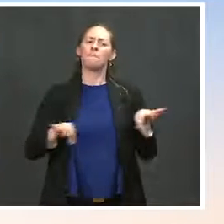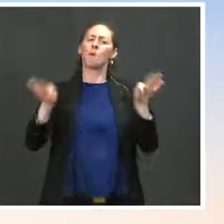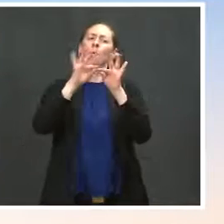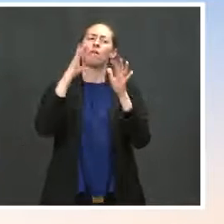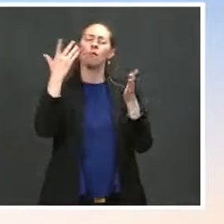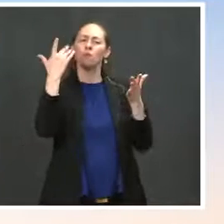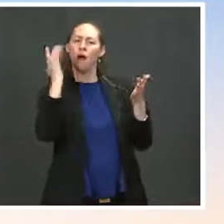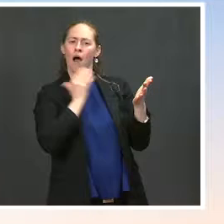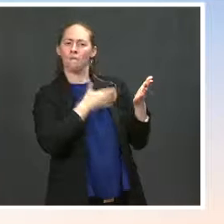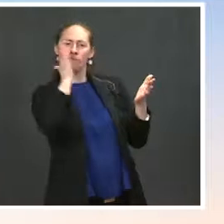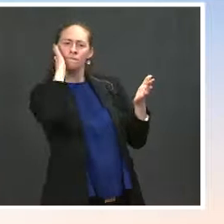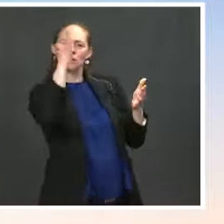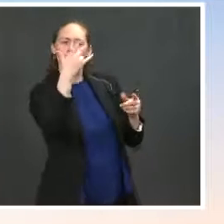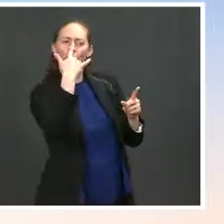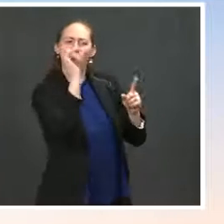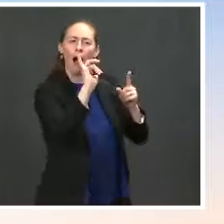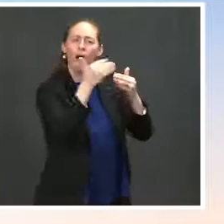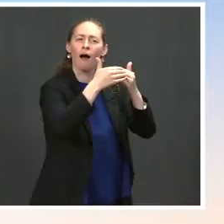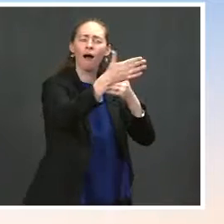are we grabbing it for?